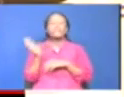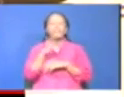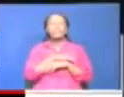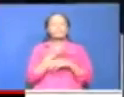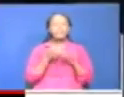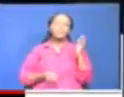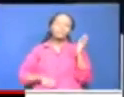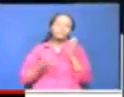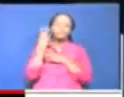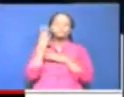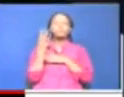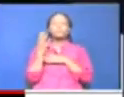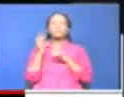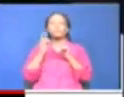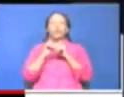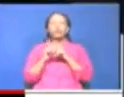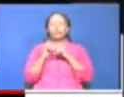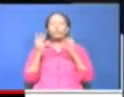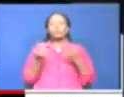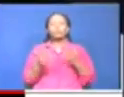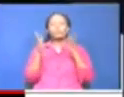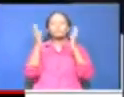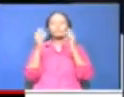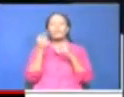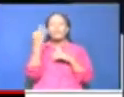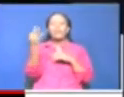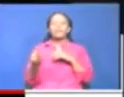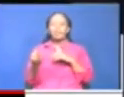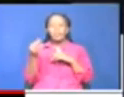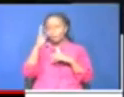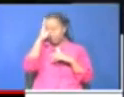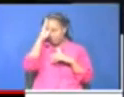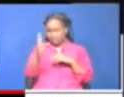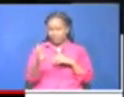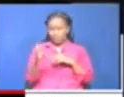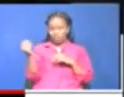Smart Dodd and celebrated on the third Sunday of June for the